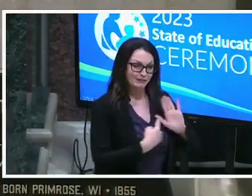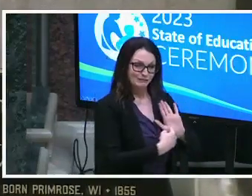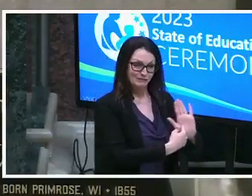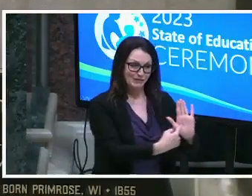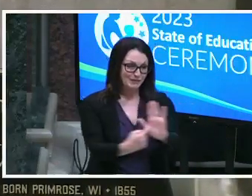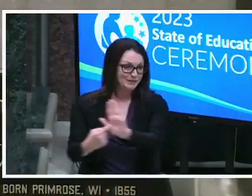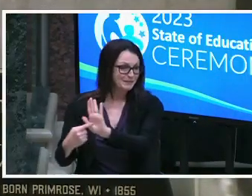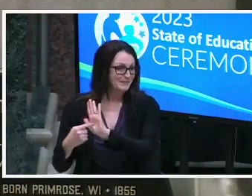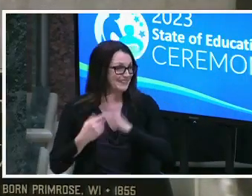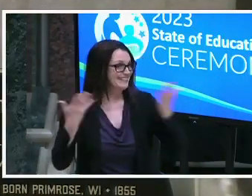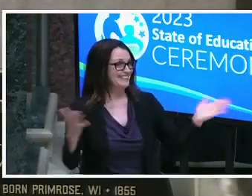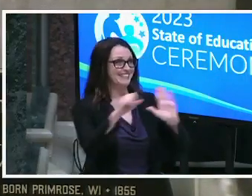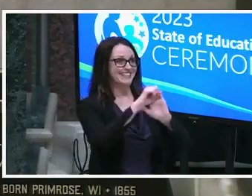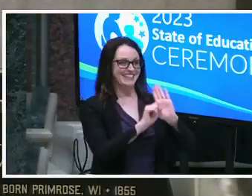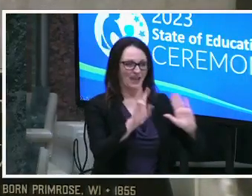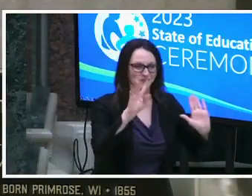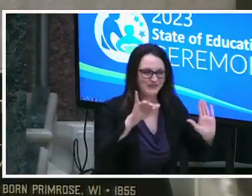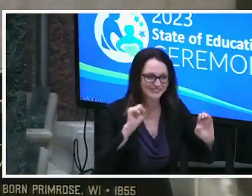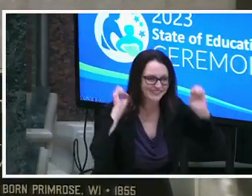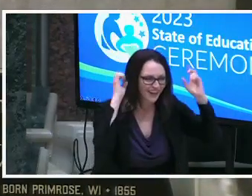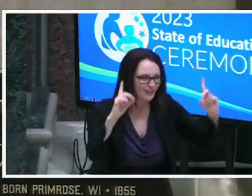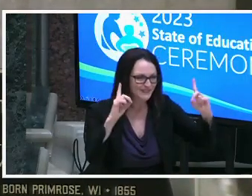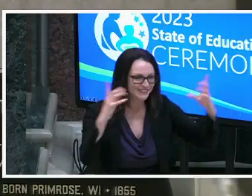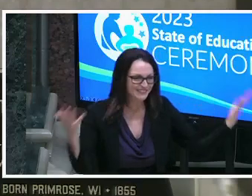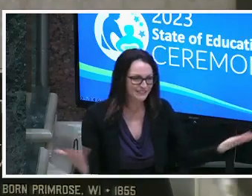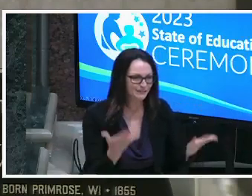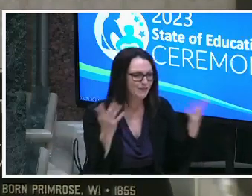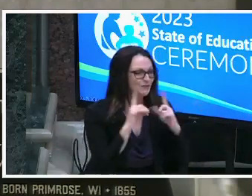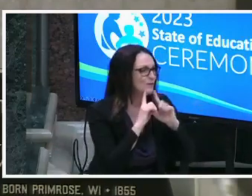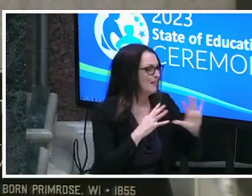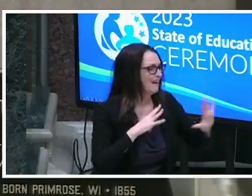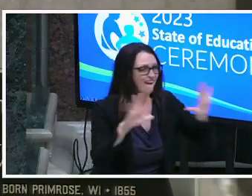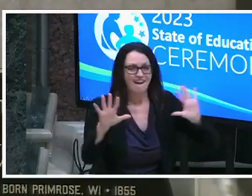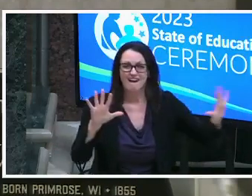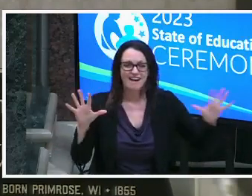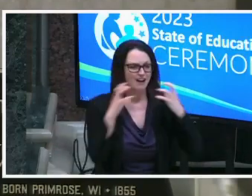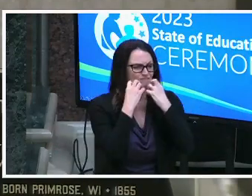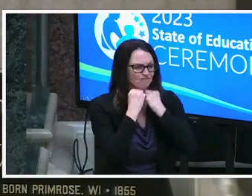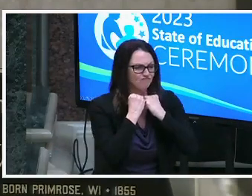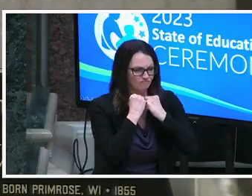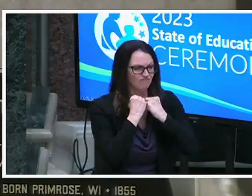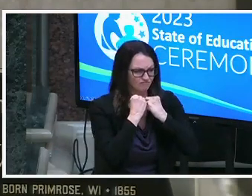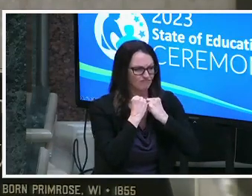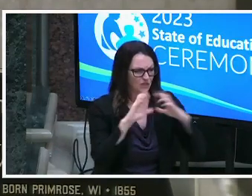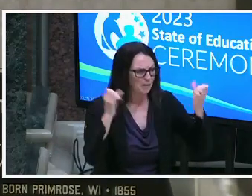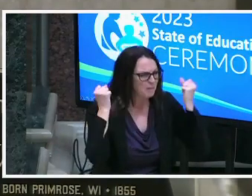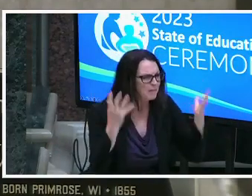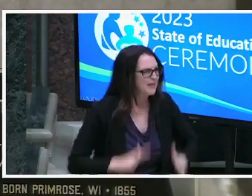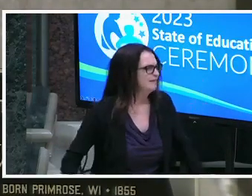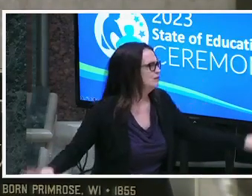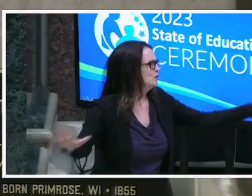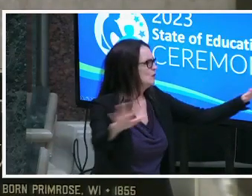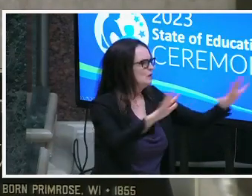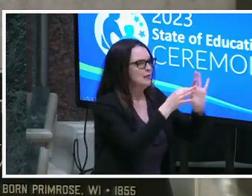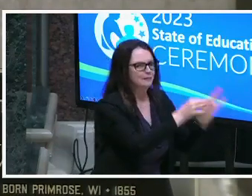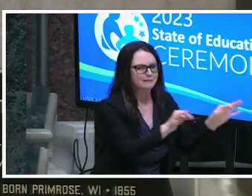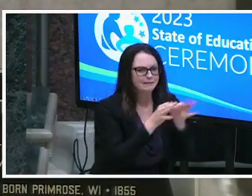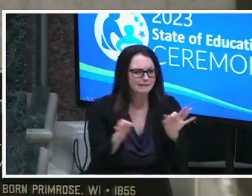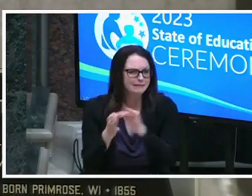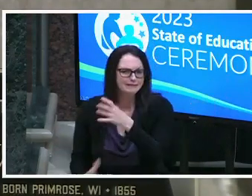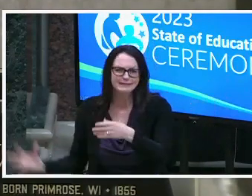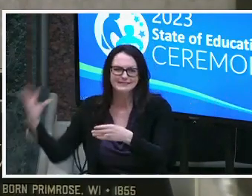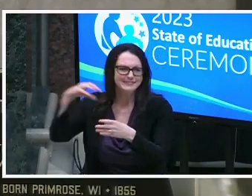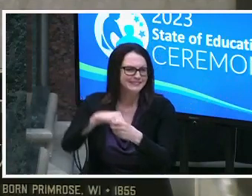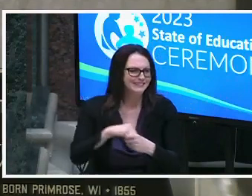as someone who is blessed to work with the multilingual learners of this great state. As